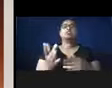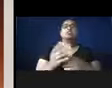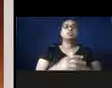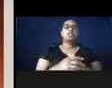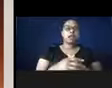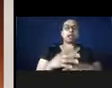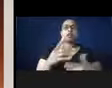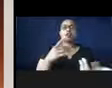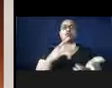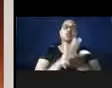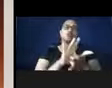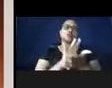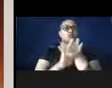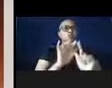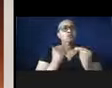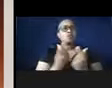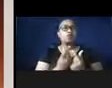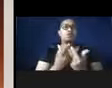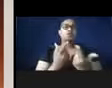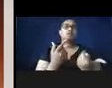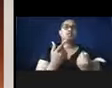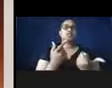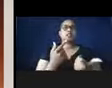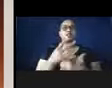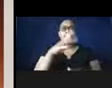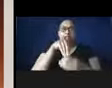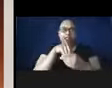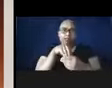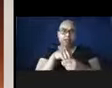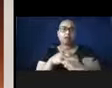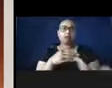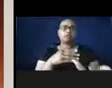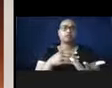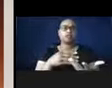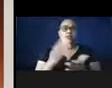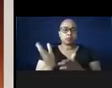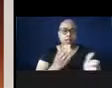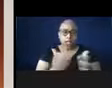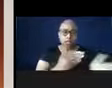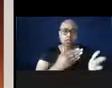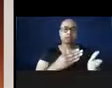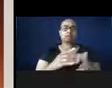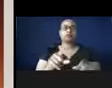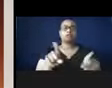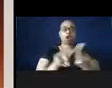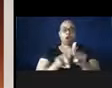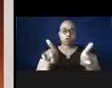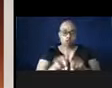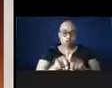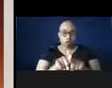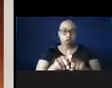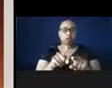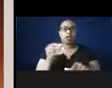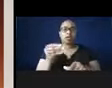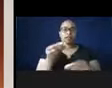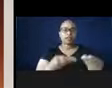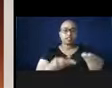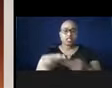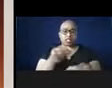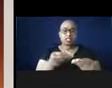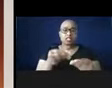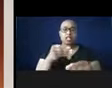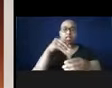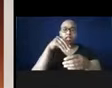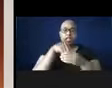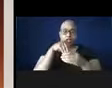groups, that kind of thing. Then we had also a facilitated internal